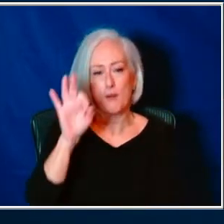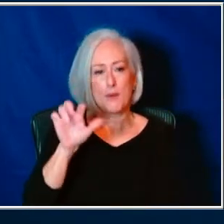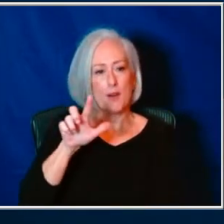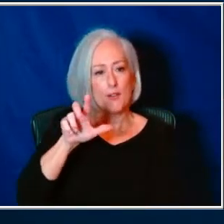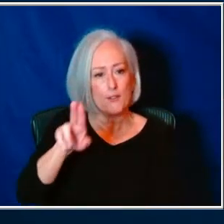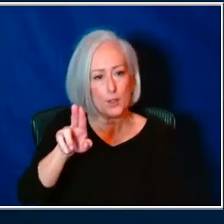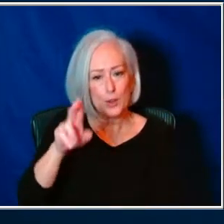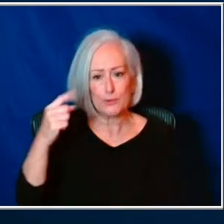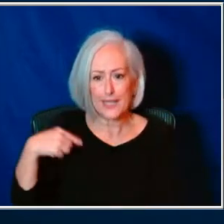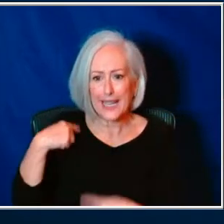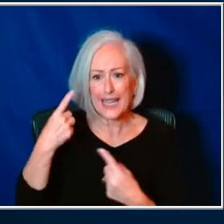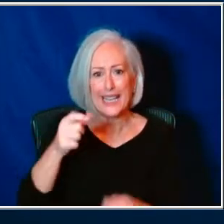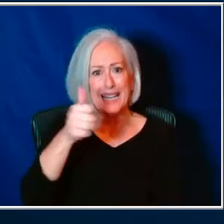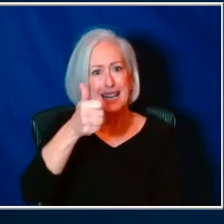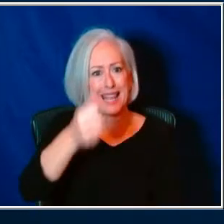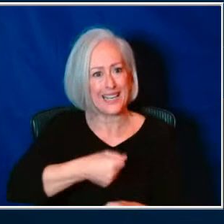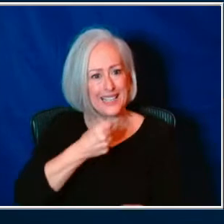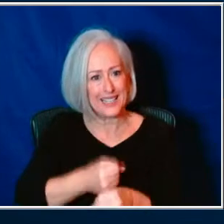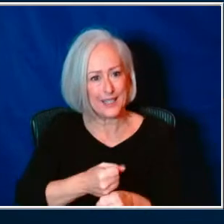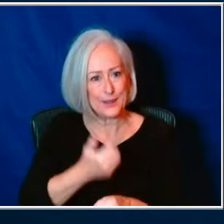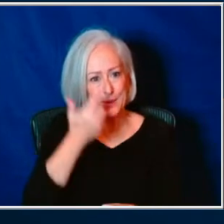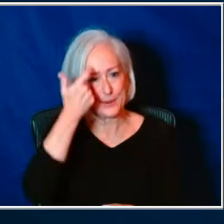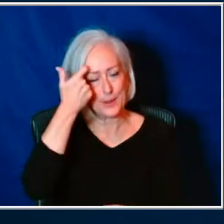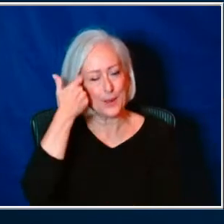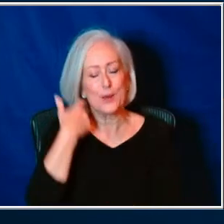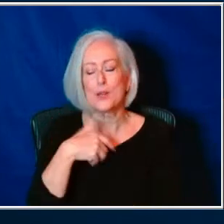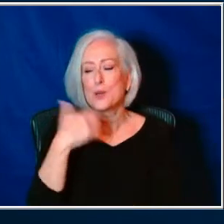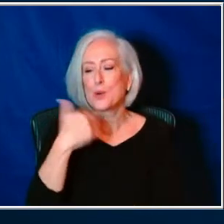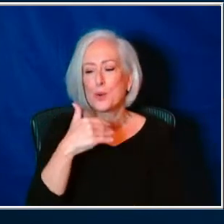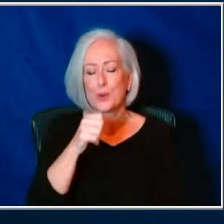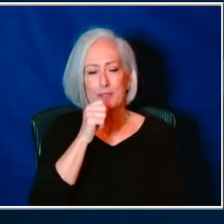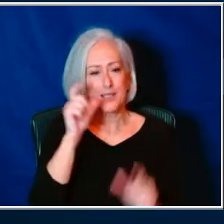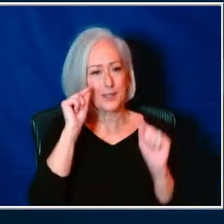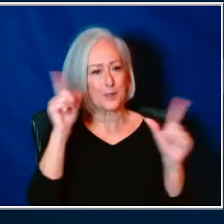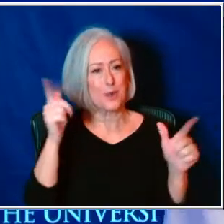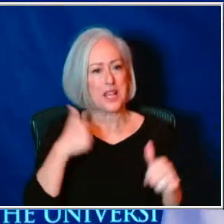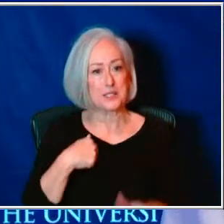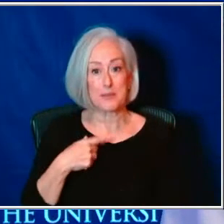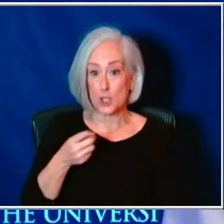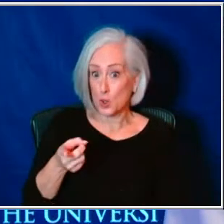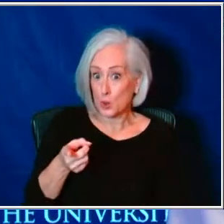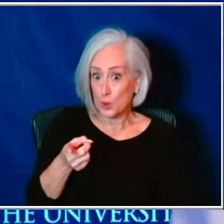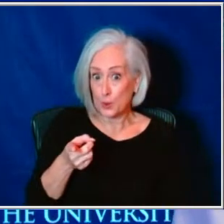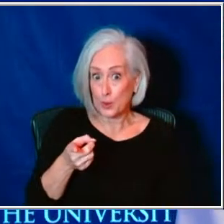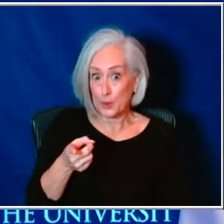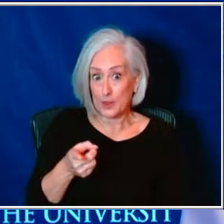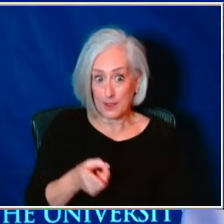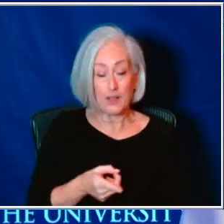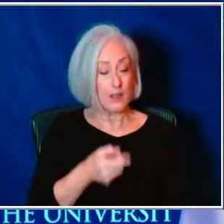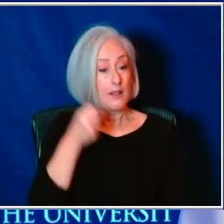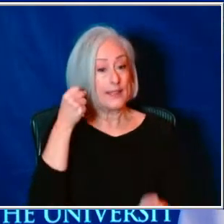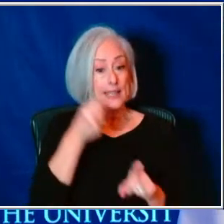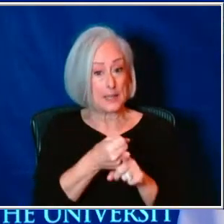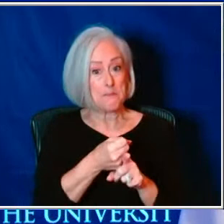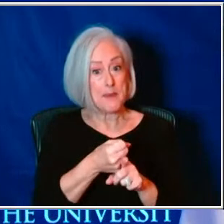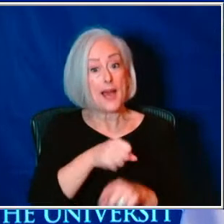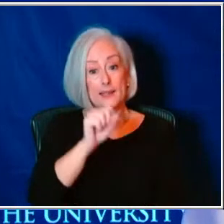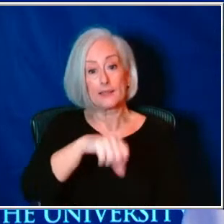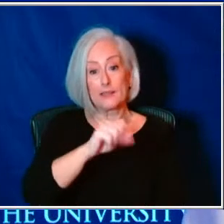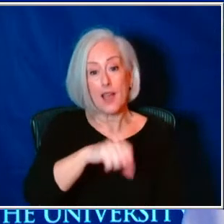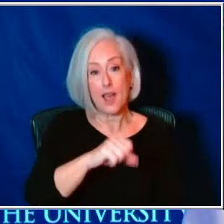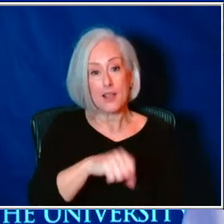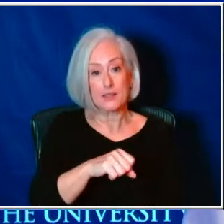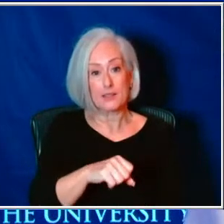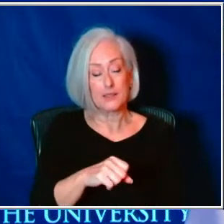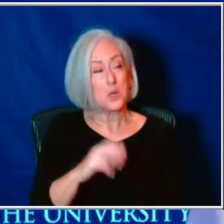surprise? It doesn't really surprise me. This disease comes up and down all the time. Does it surprise you? Yeah, I mean, the impact certainly does. We kind of expected it